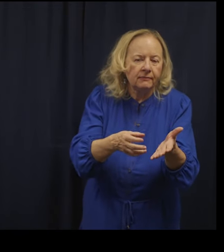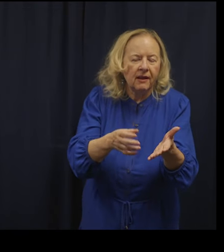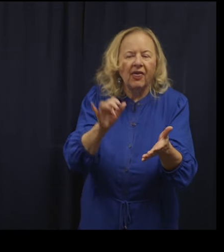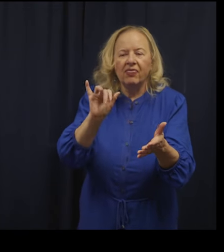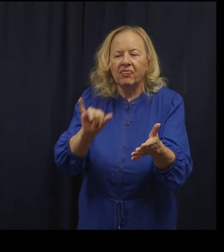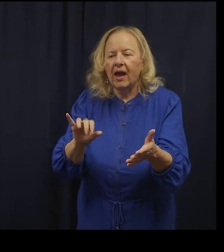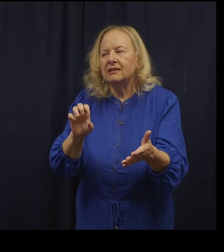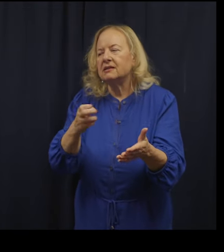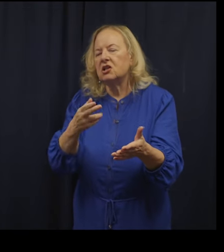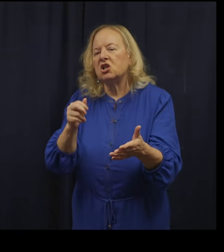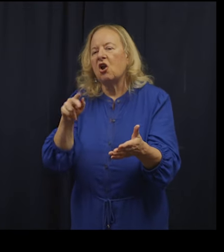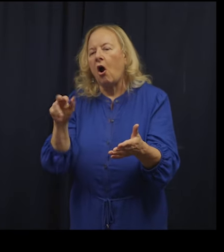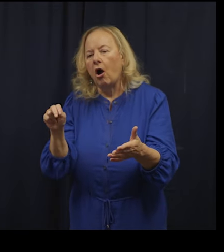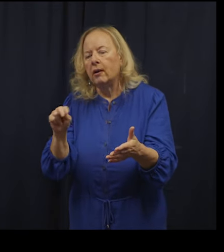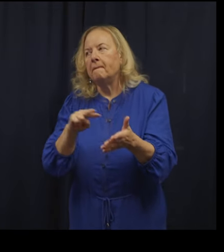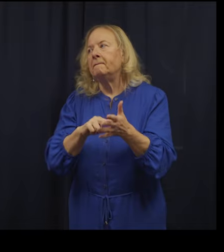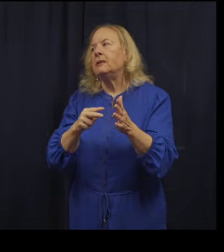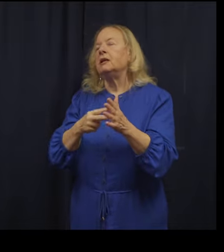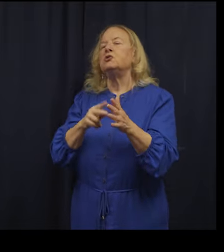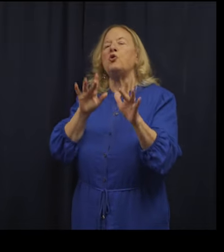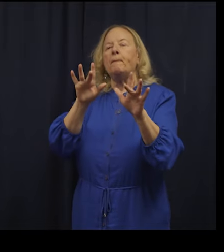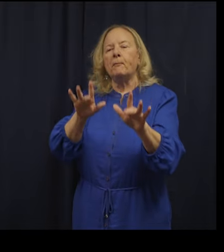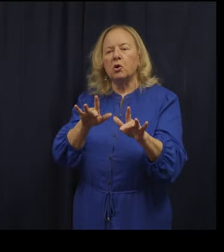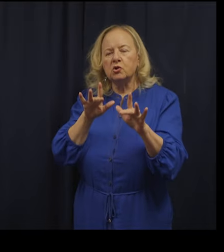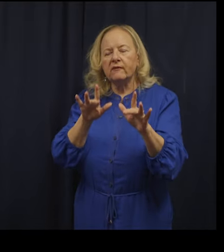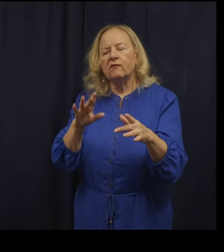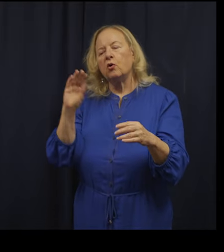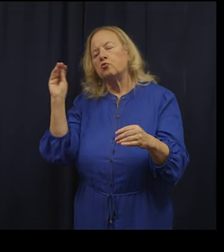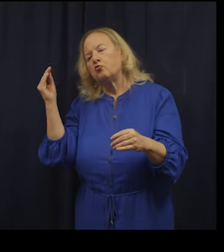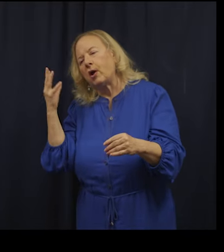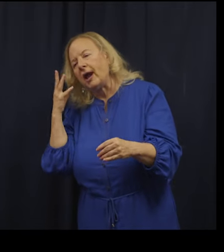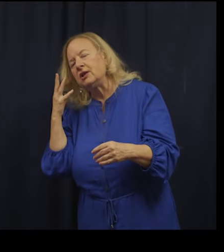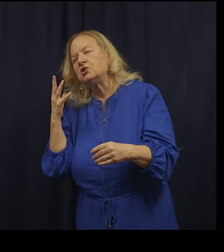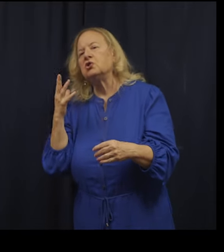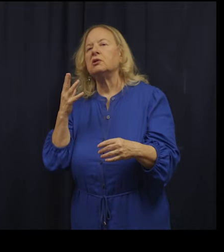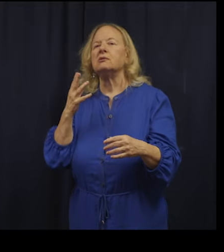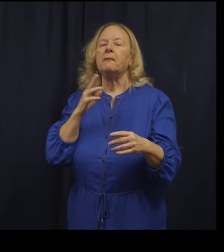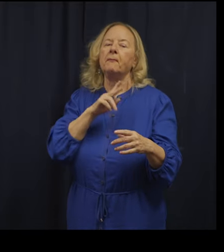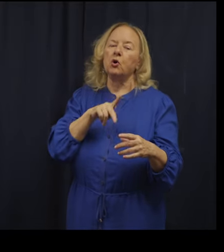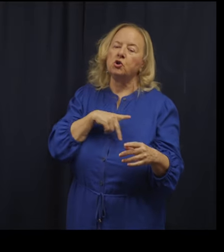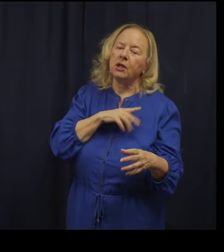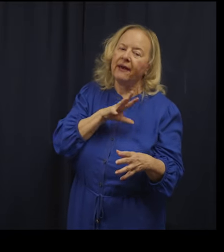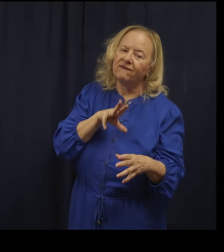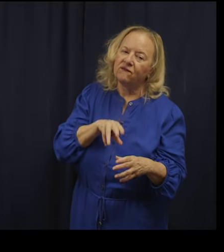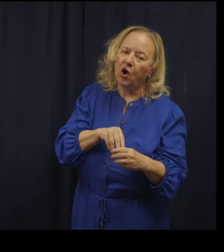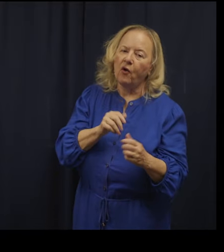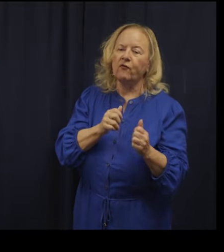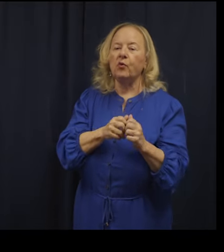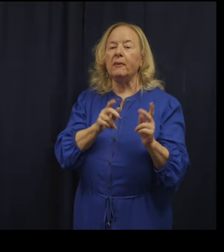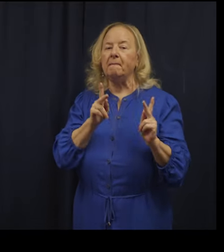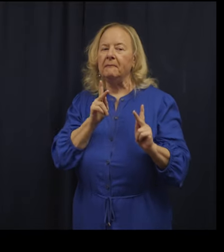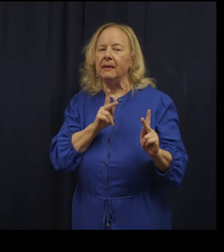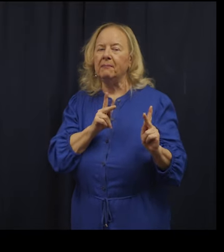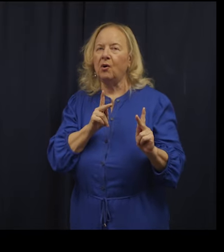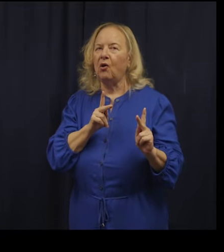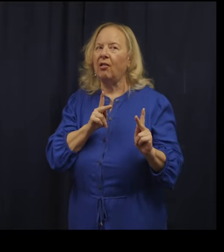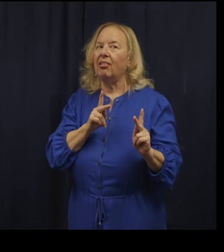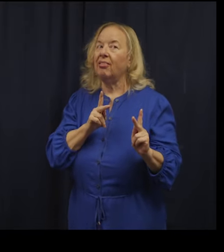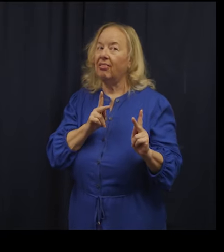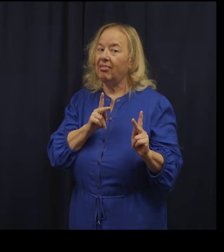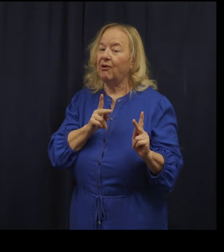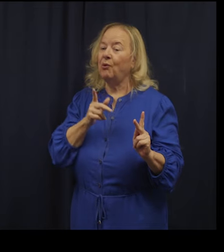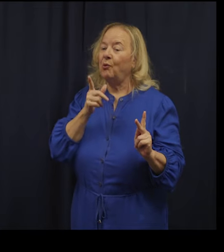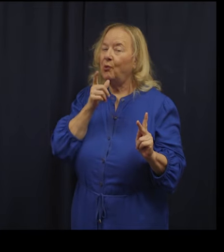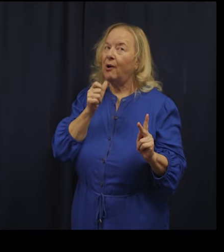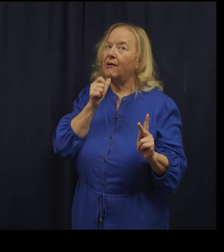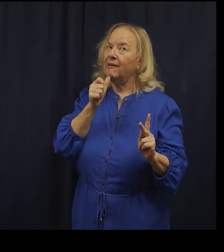That's kanan. That means you're merciful or gracious. You even get personally involved with those, you know,